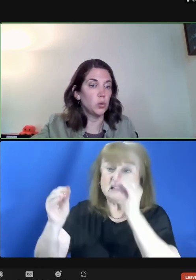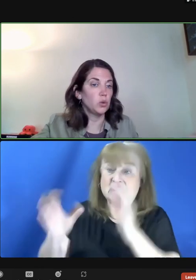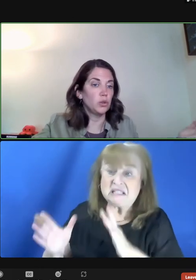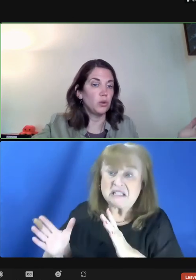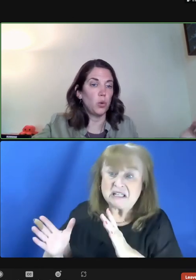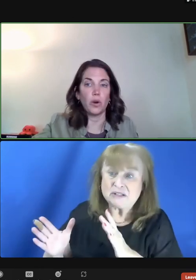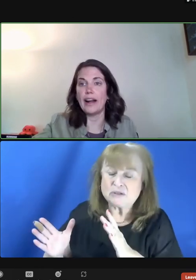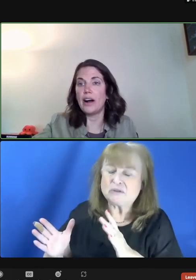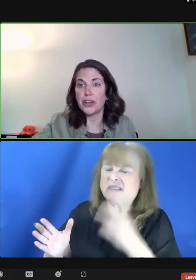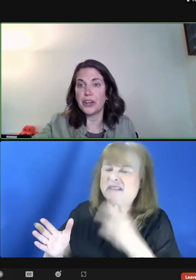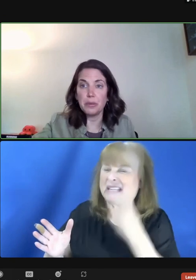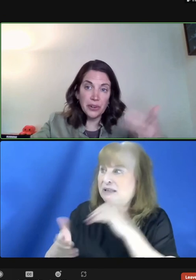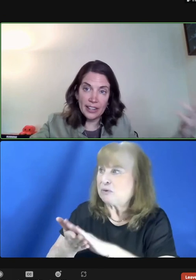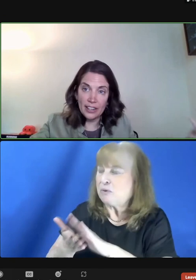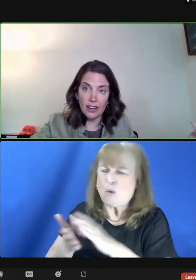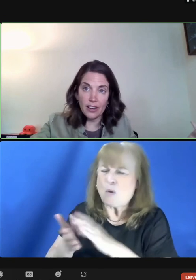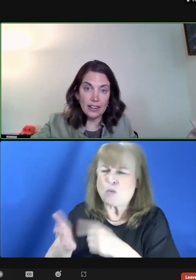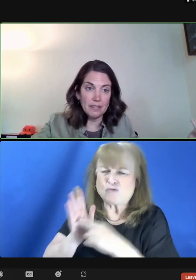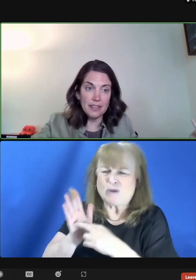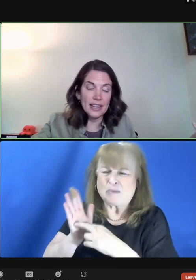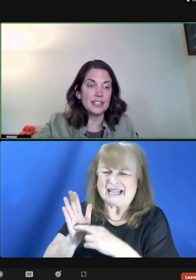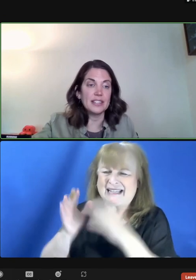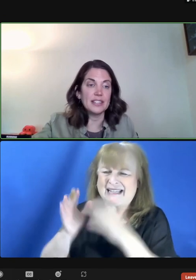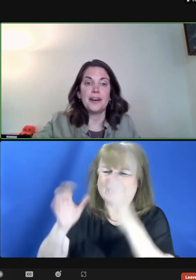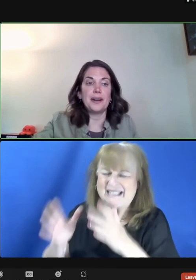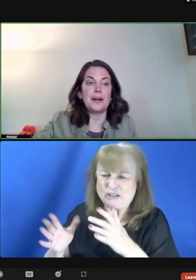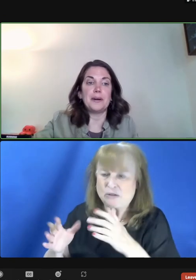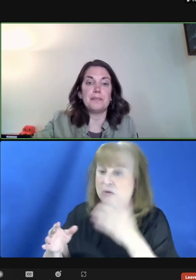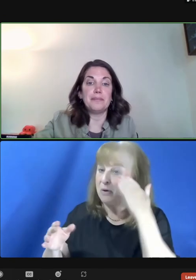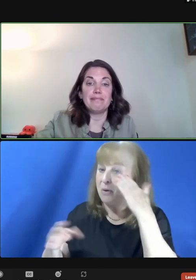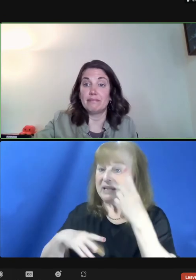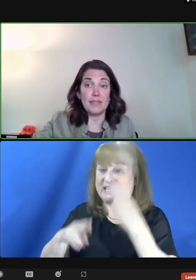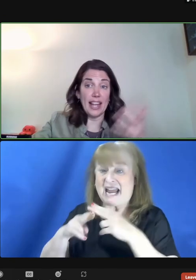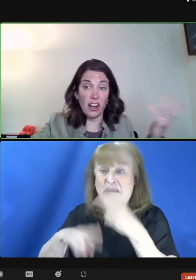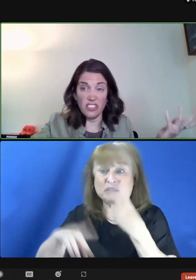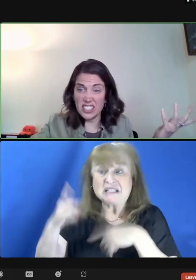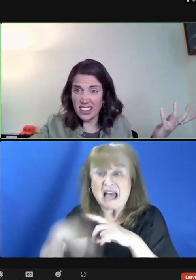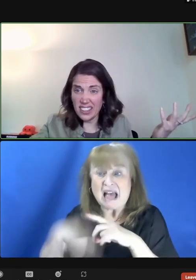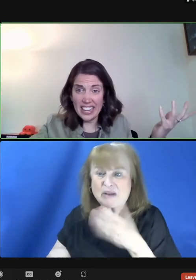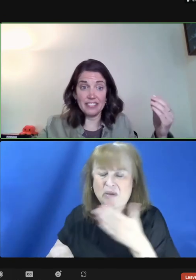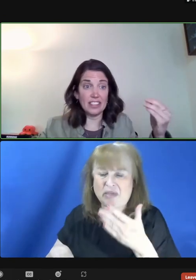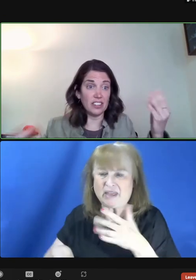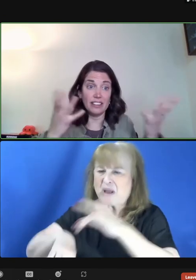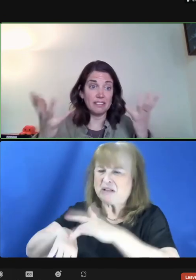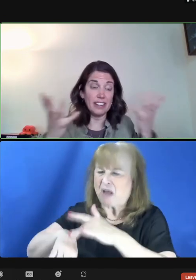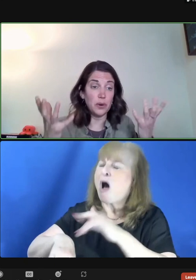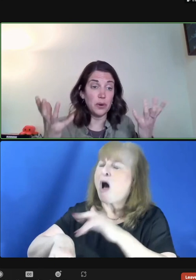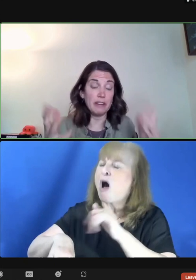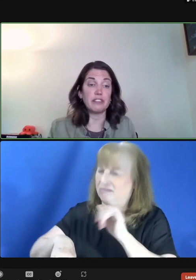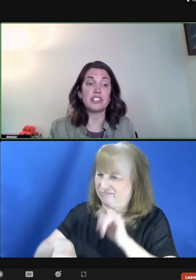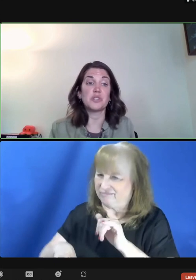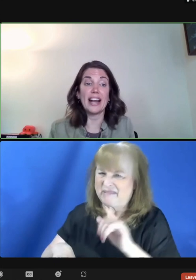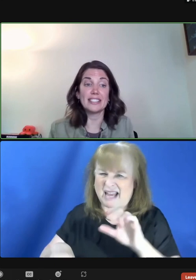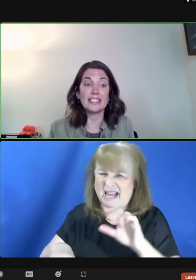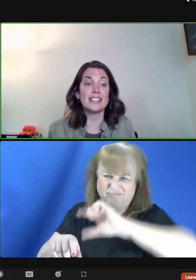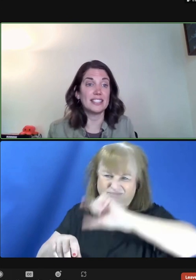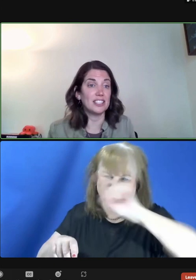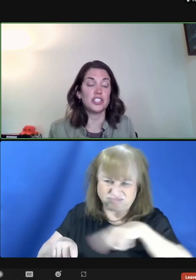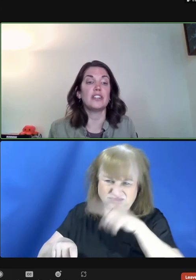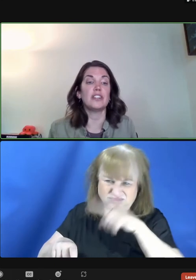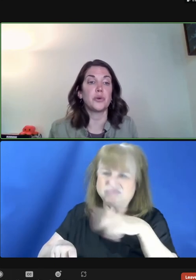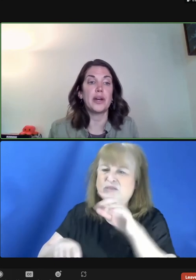they see them at school or out in the community on an event, out in the sunlight if don't have great